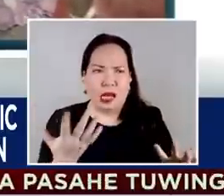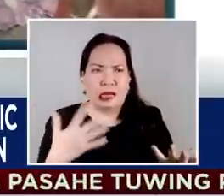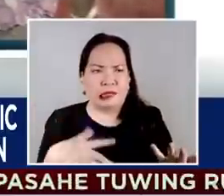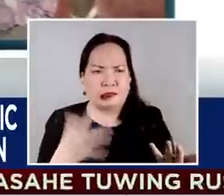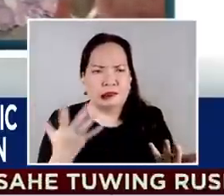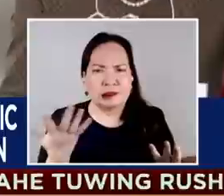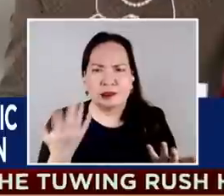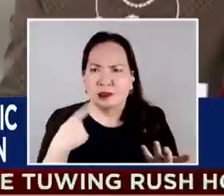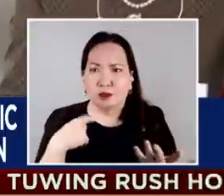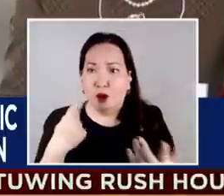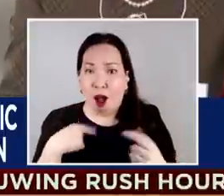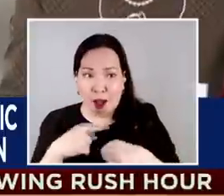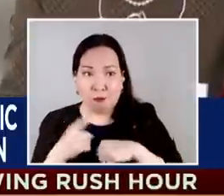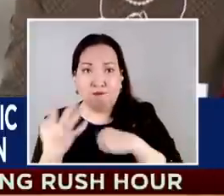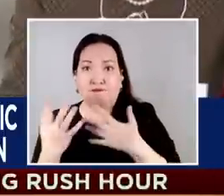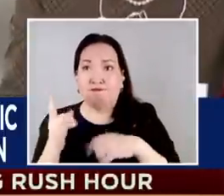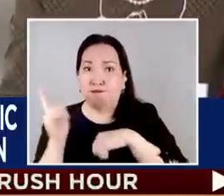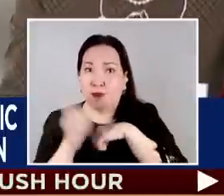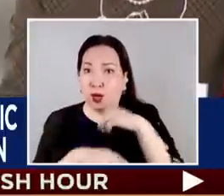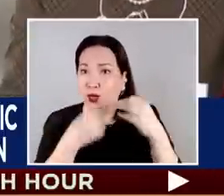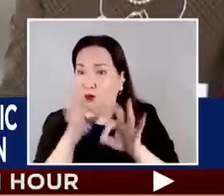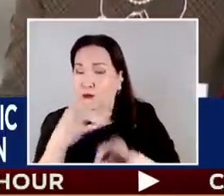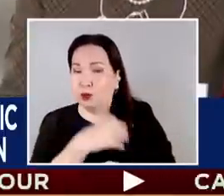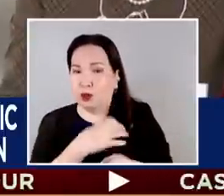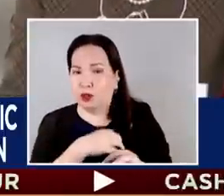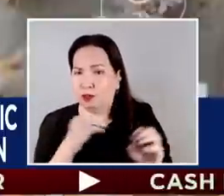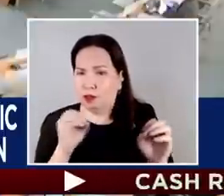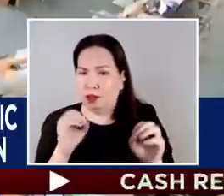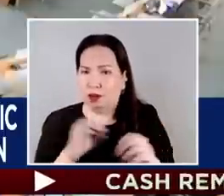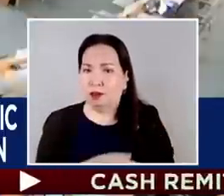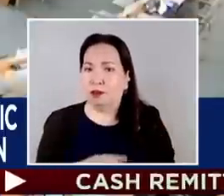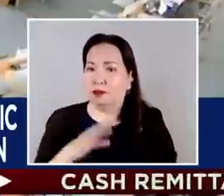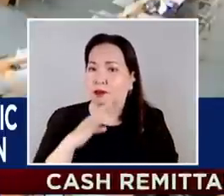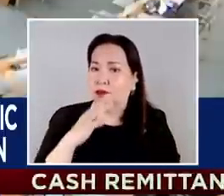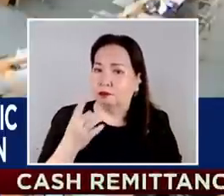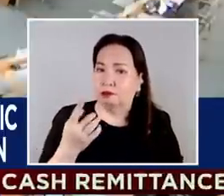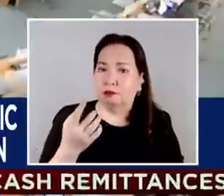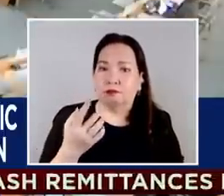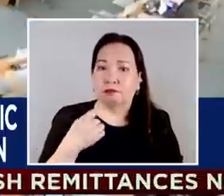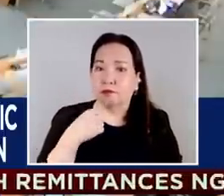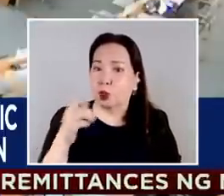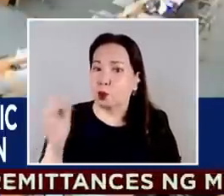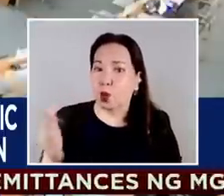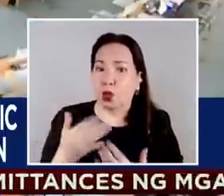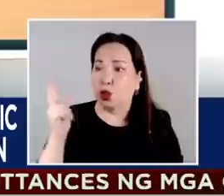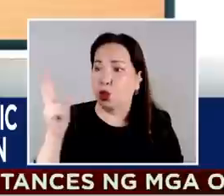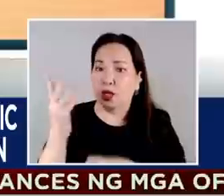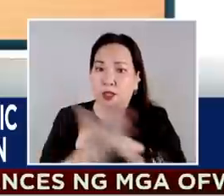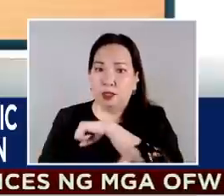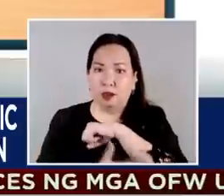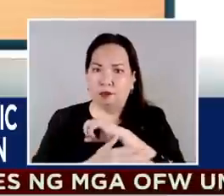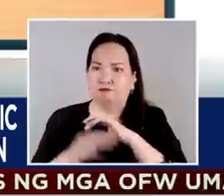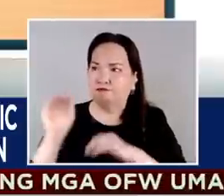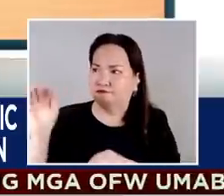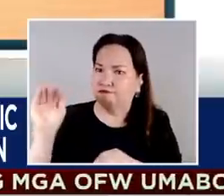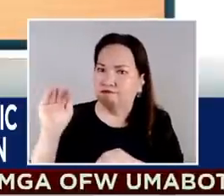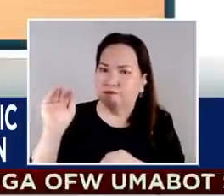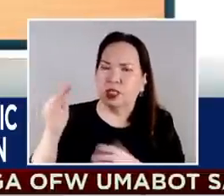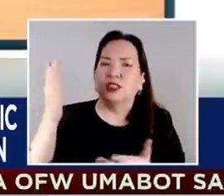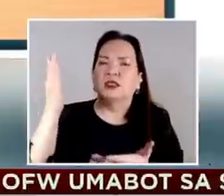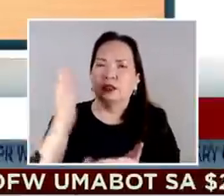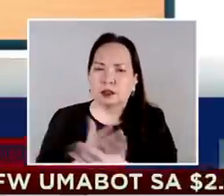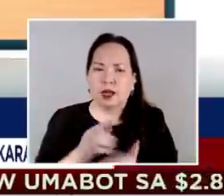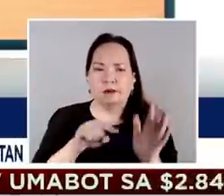in impunity. At least 30 states, Mike, have reiterated their call, no, to stop the killings